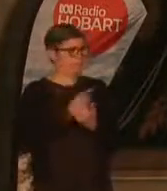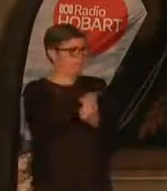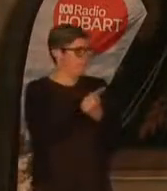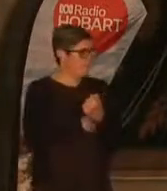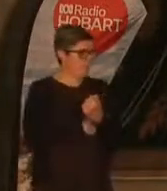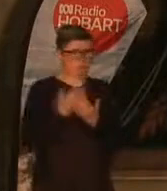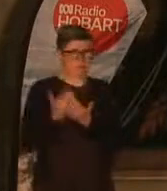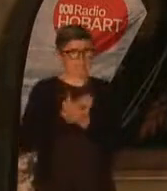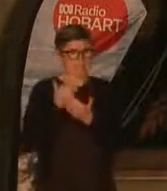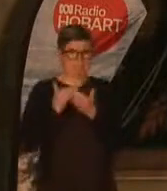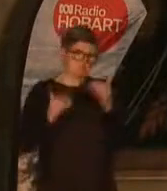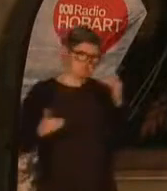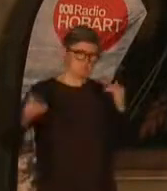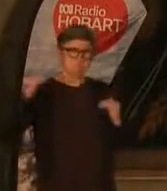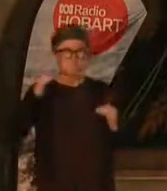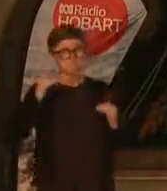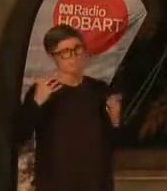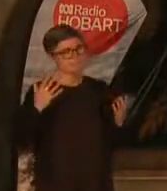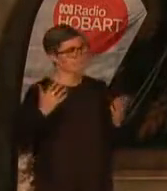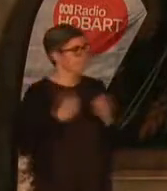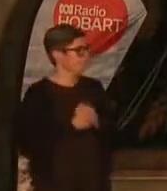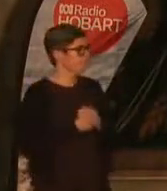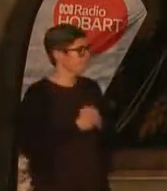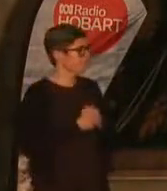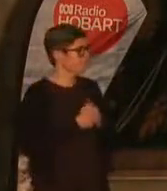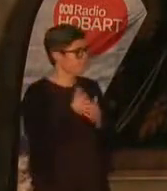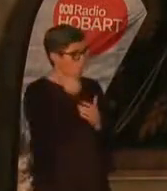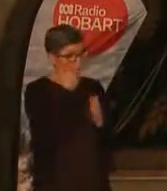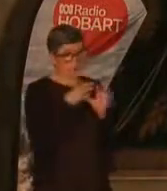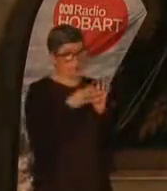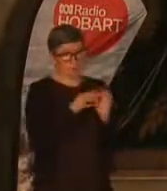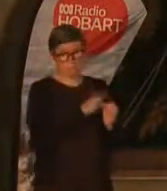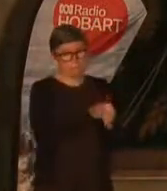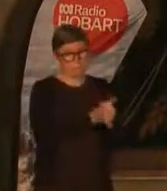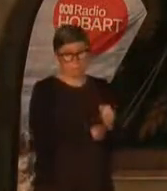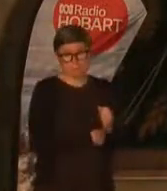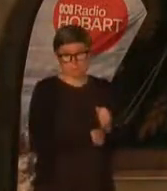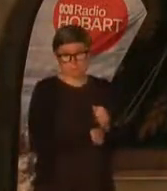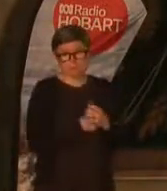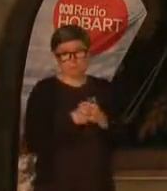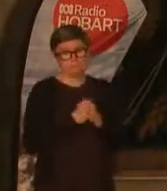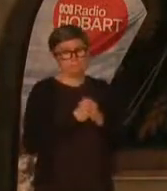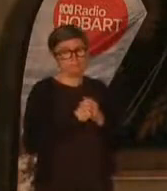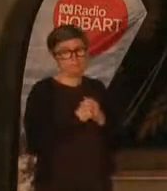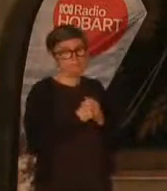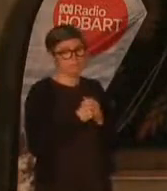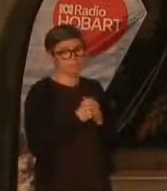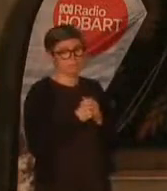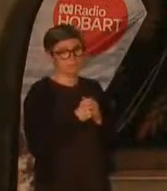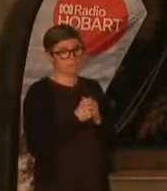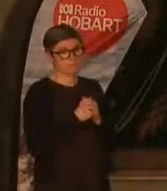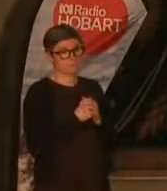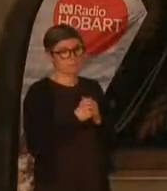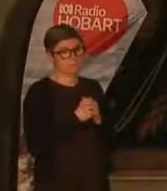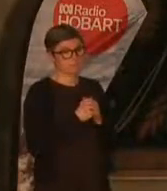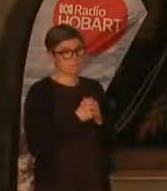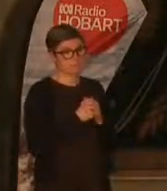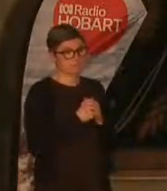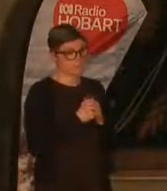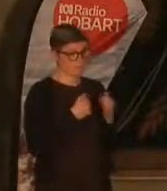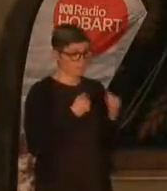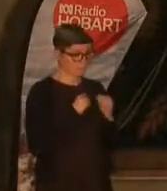And it is always, I think, about power. And while we allow, as